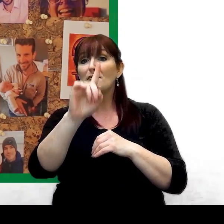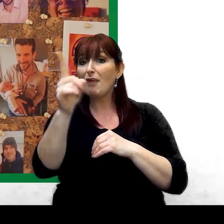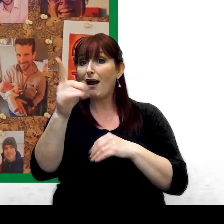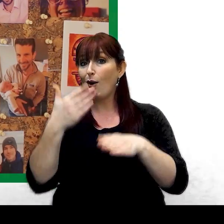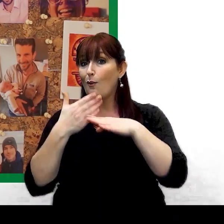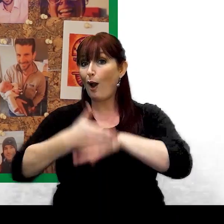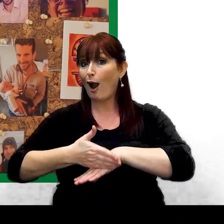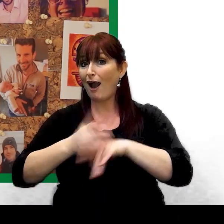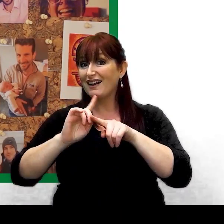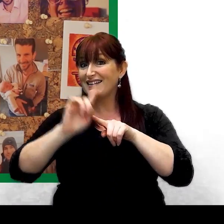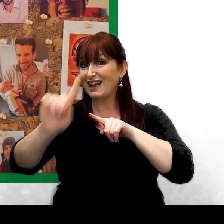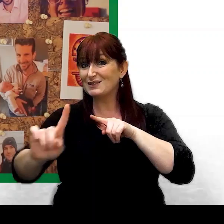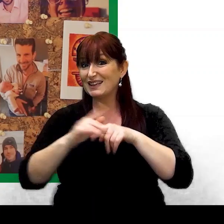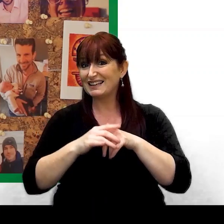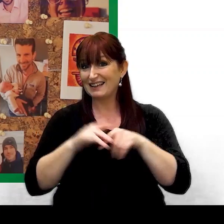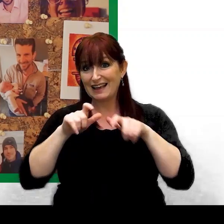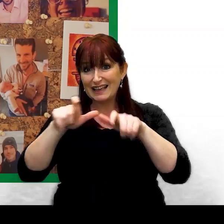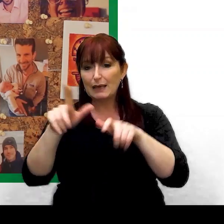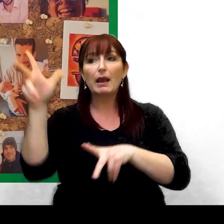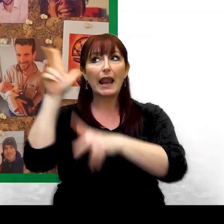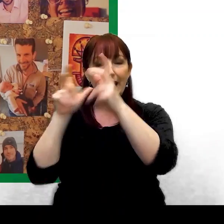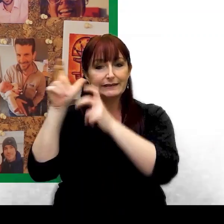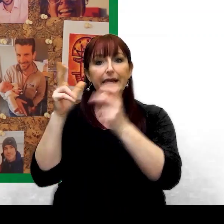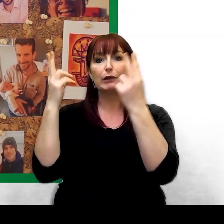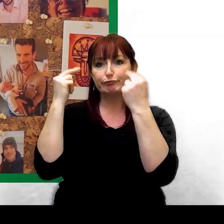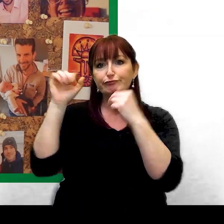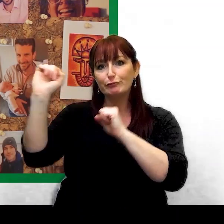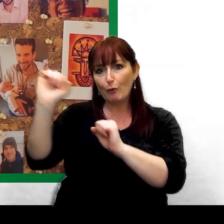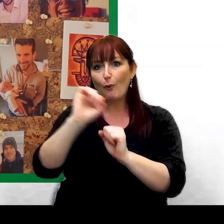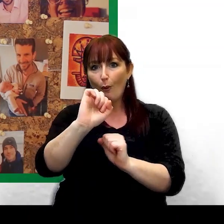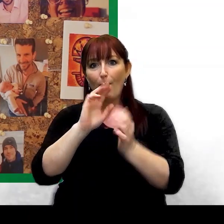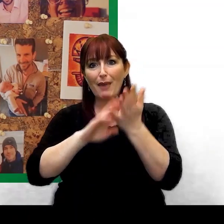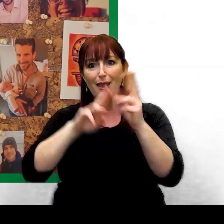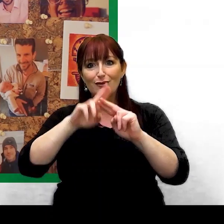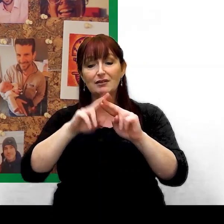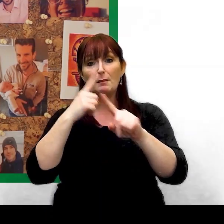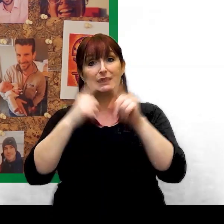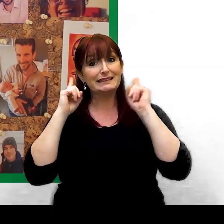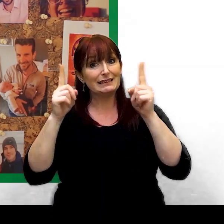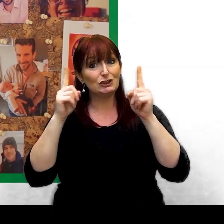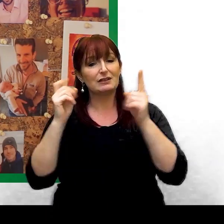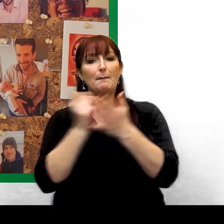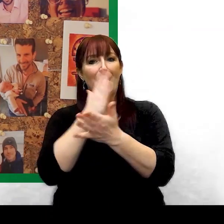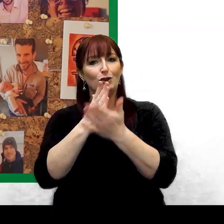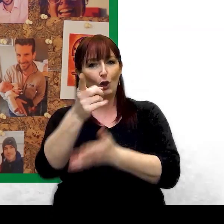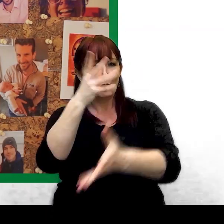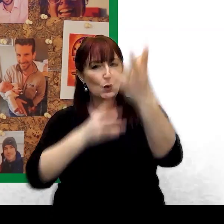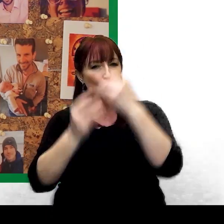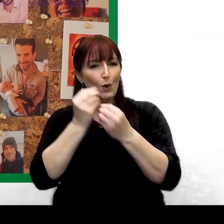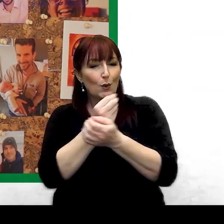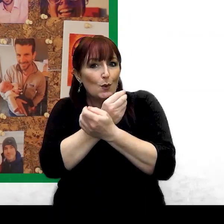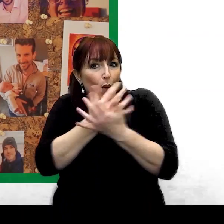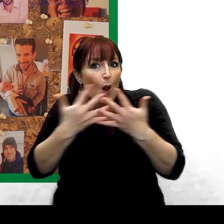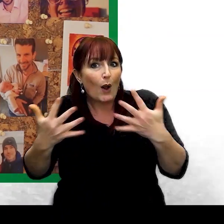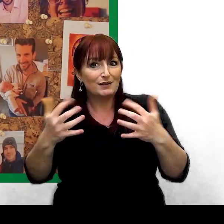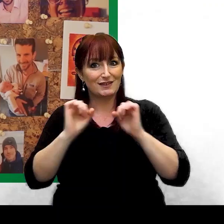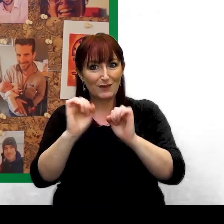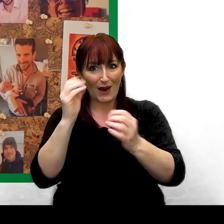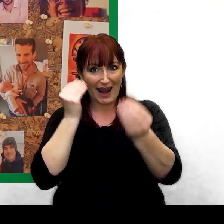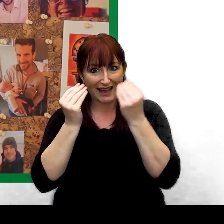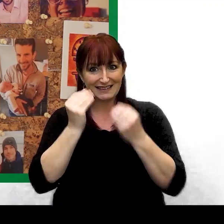week. Keep listening to your parents and your teachers to make sure that you get the most out of all of your